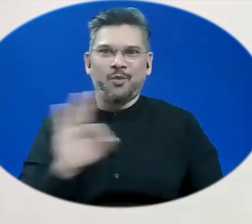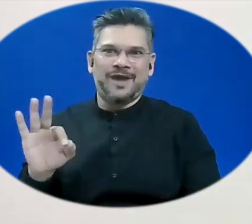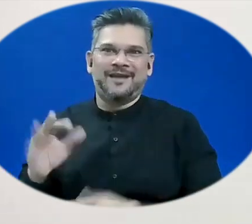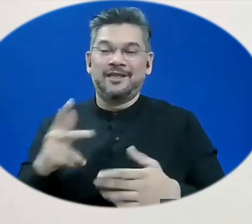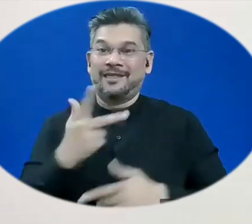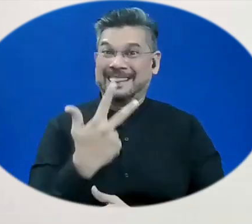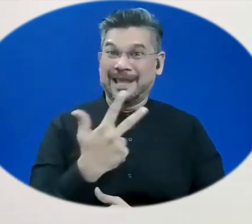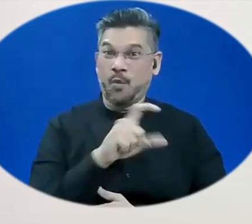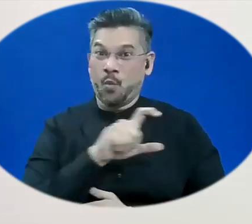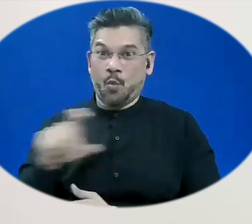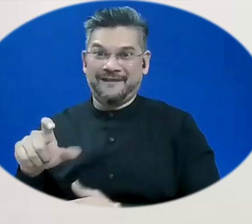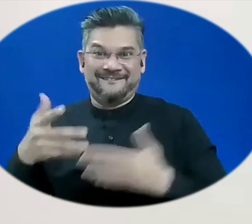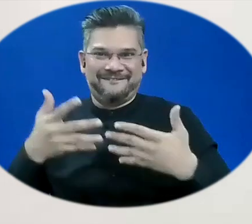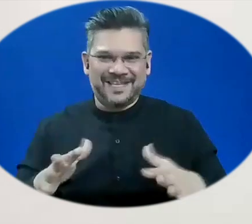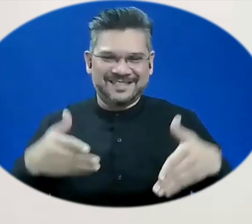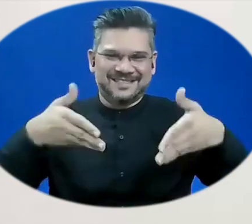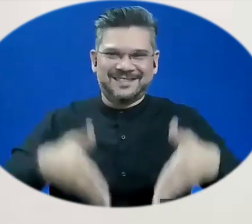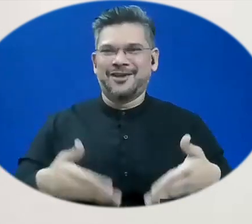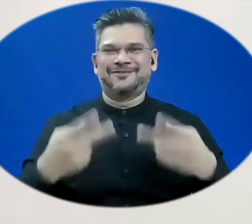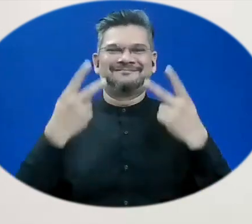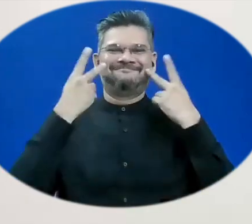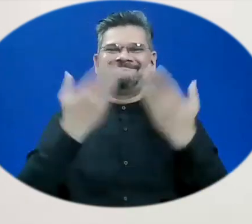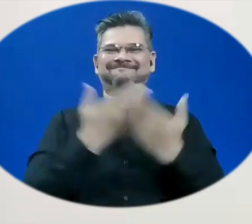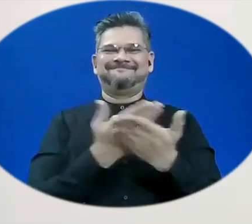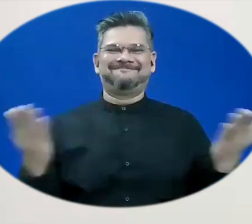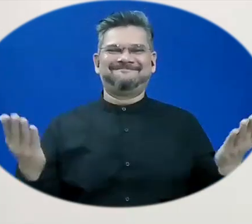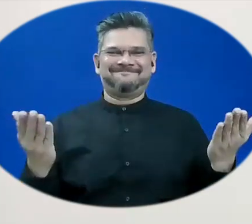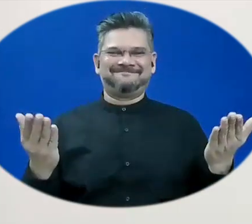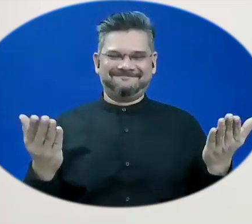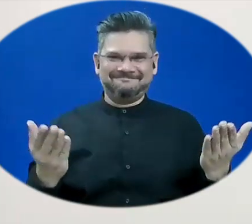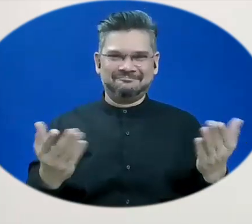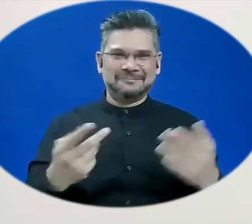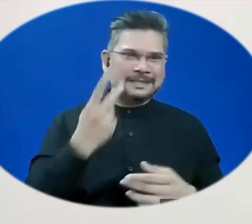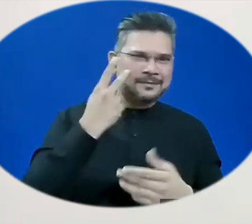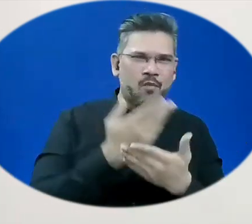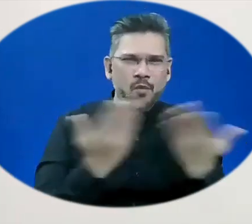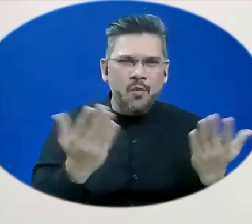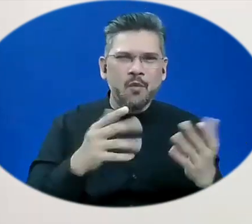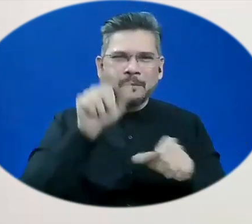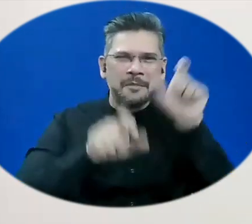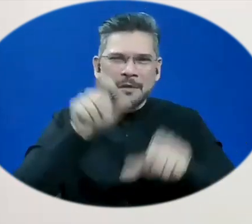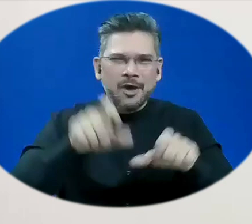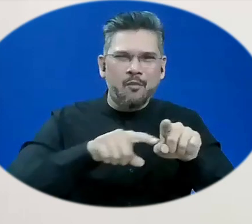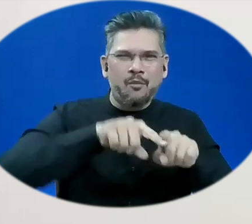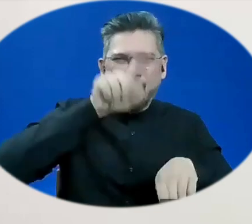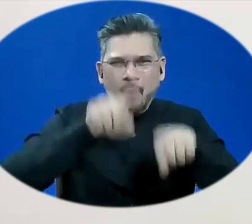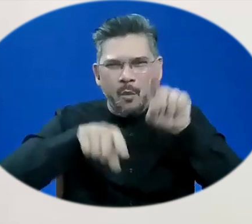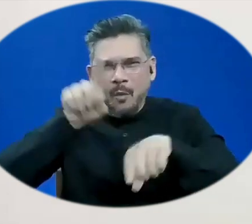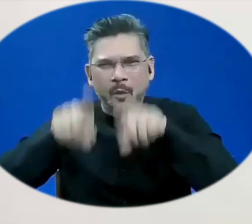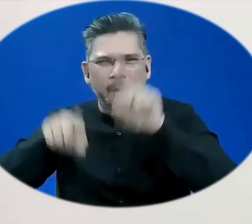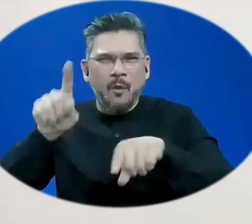We now have a diverse group of individuals from all over the world coming together as a global